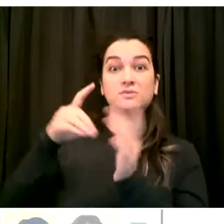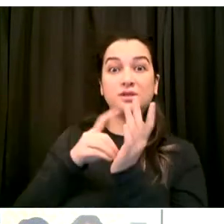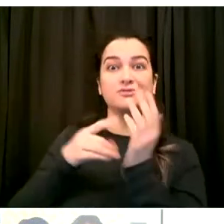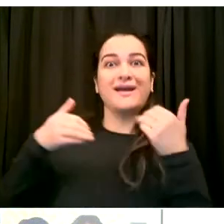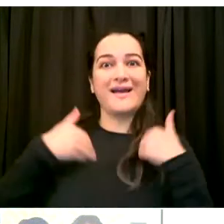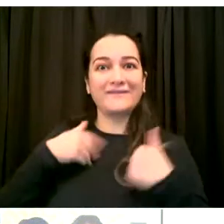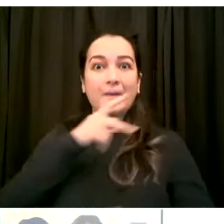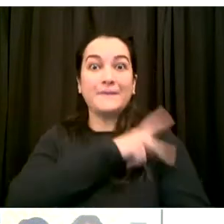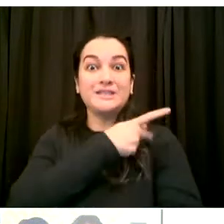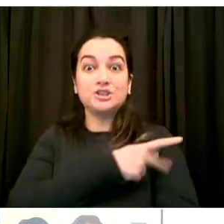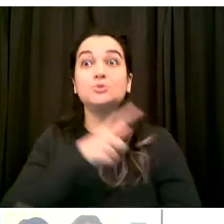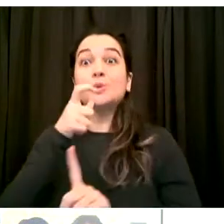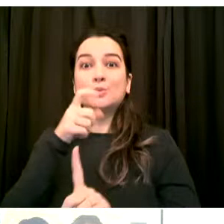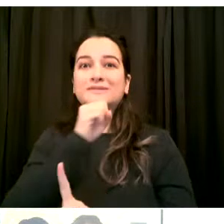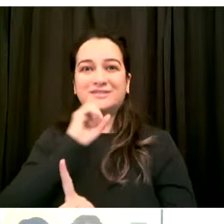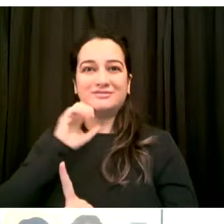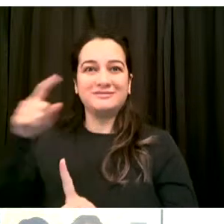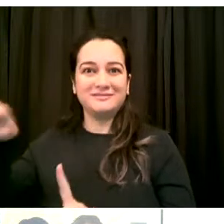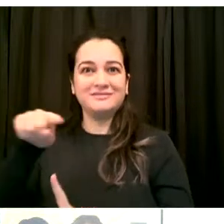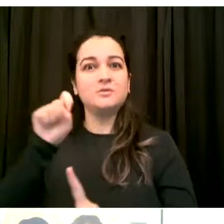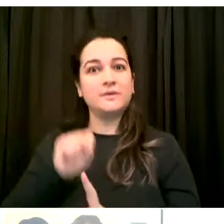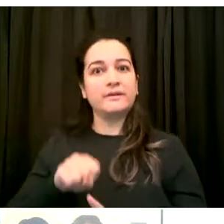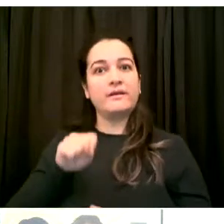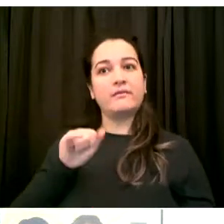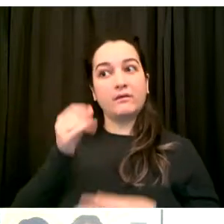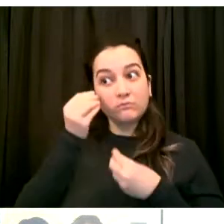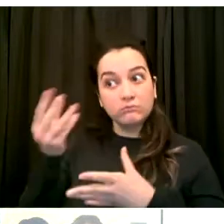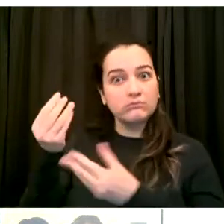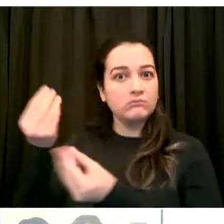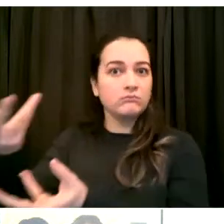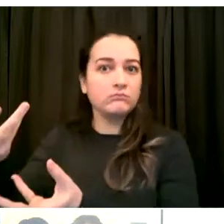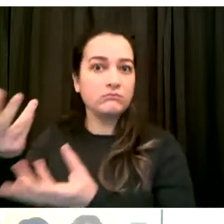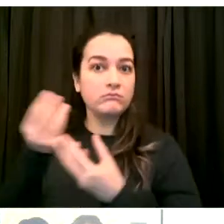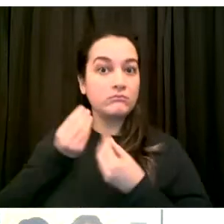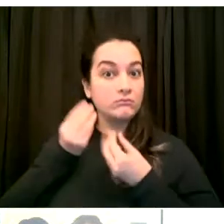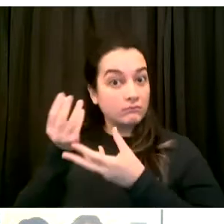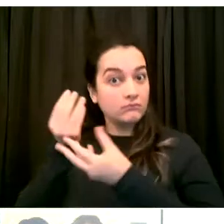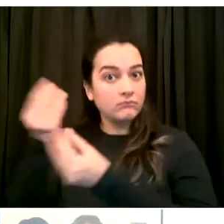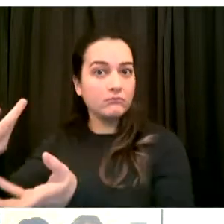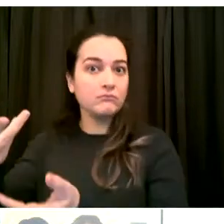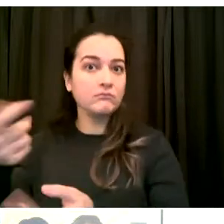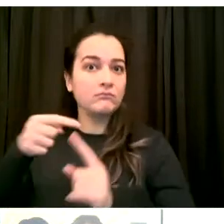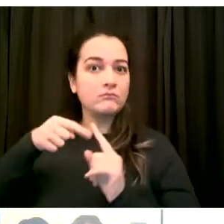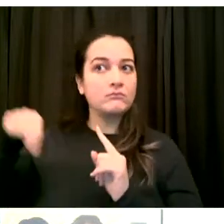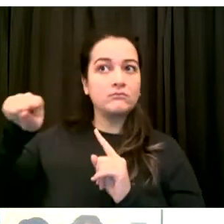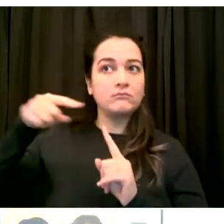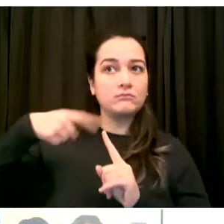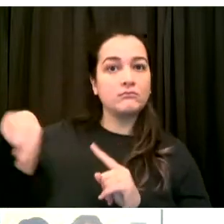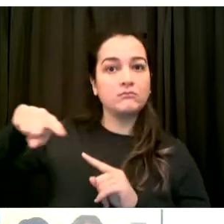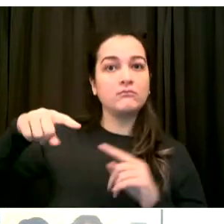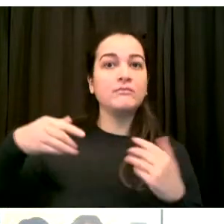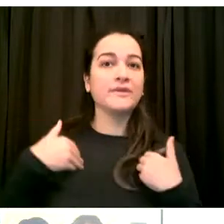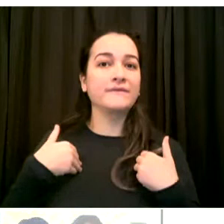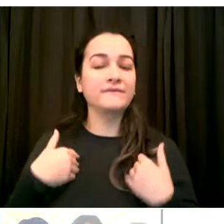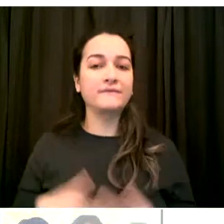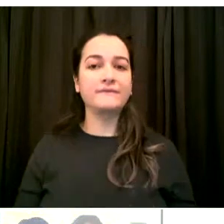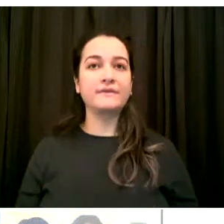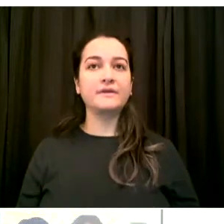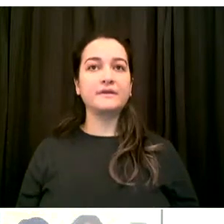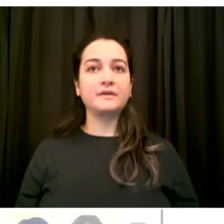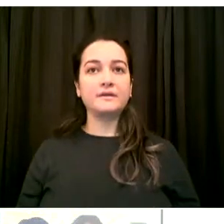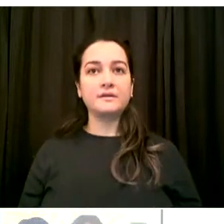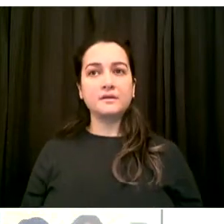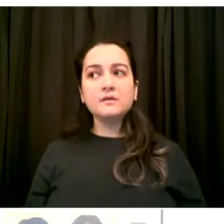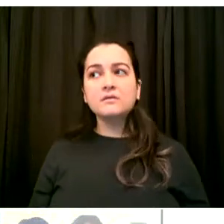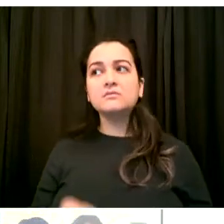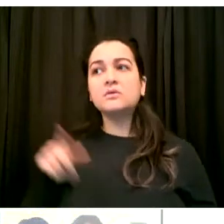been going to, they know how to navigate them and get to them. So we're working very closely with them to